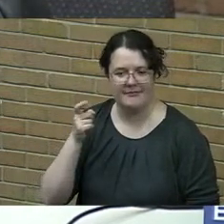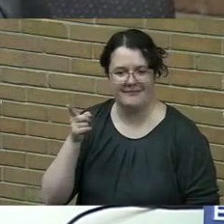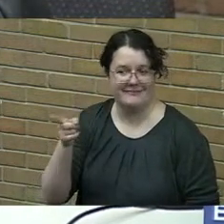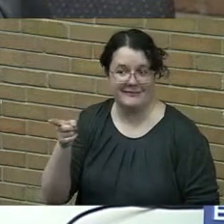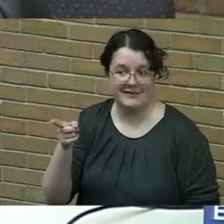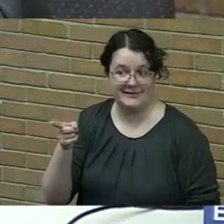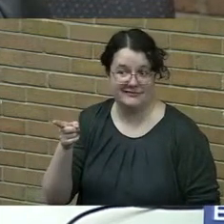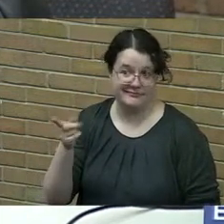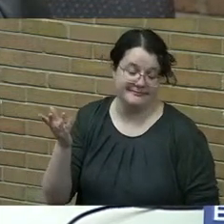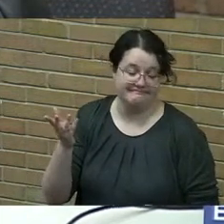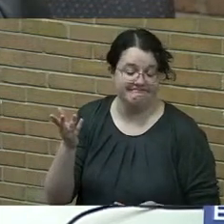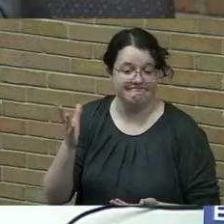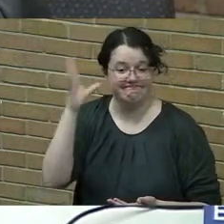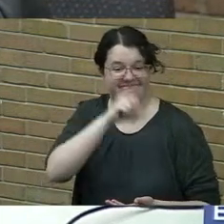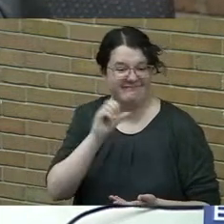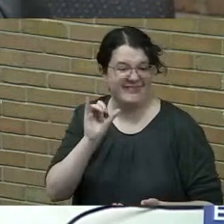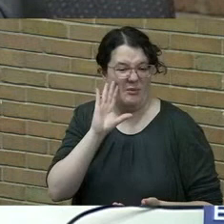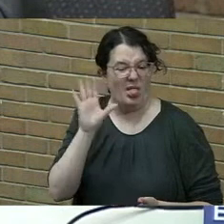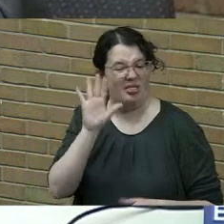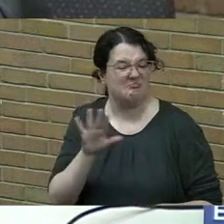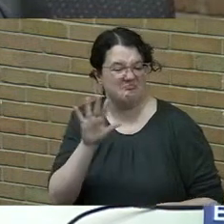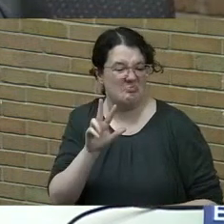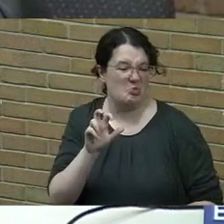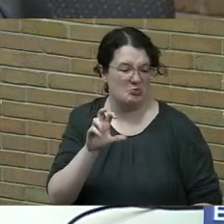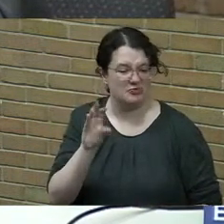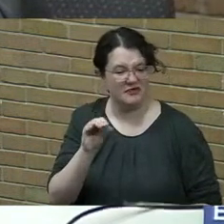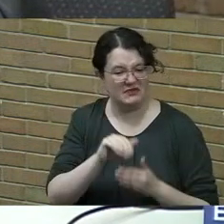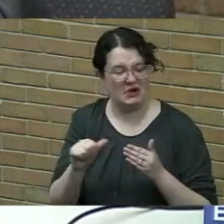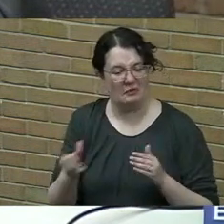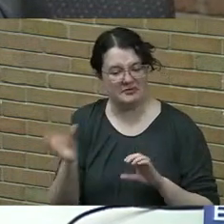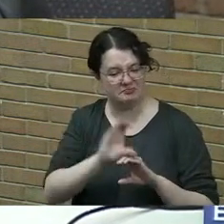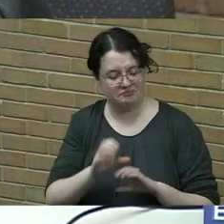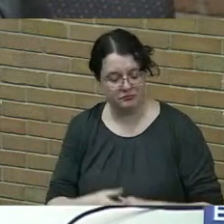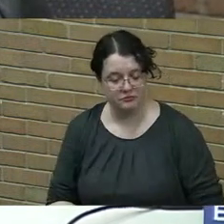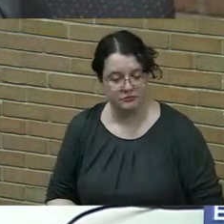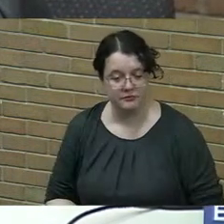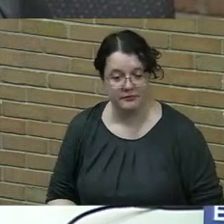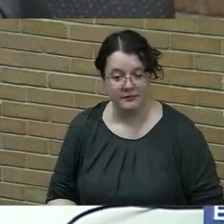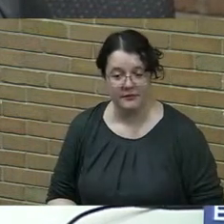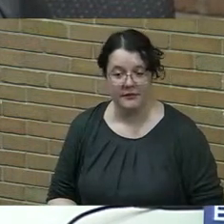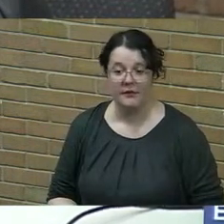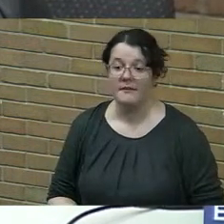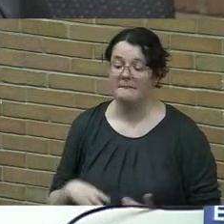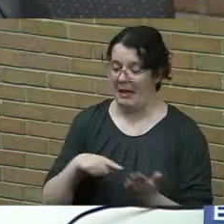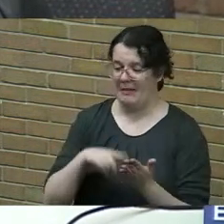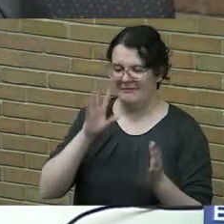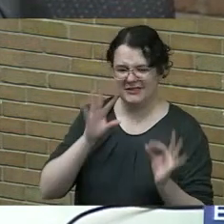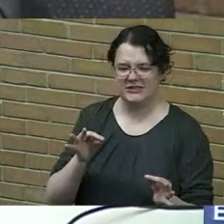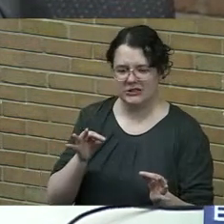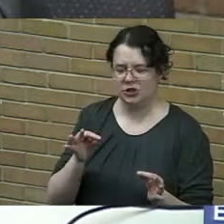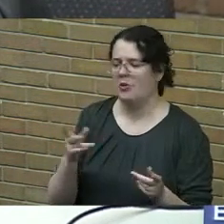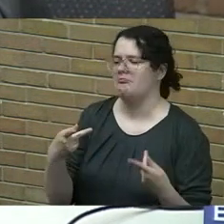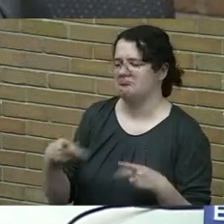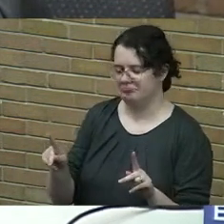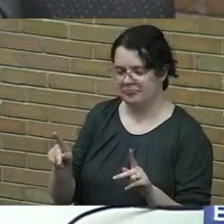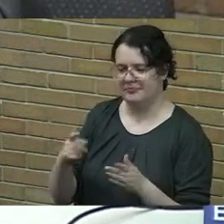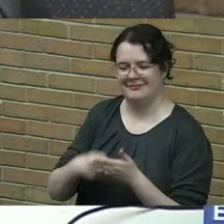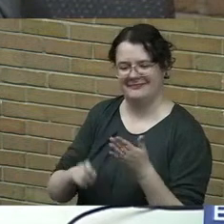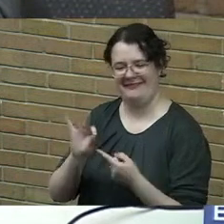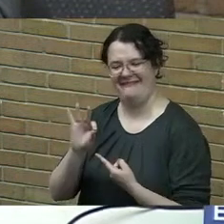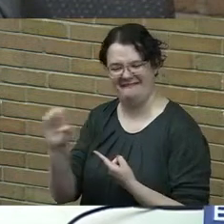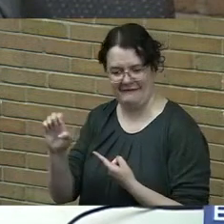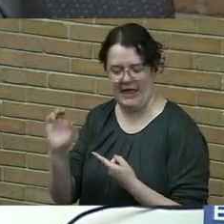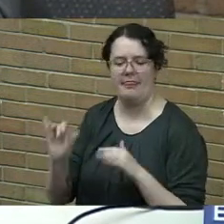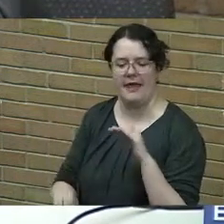be an additional cost of some $350, but the resolution authorizes a fee not to